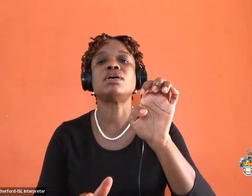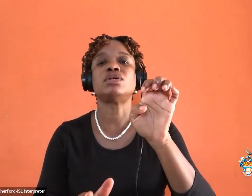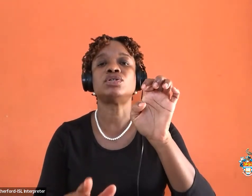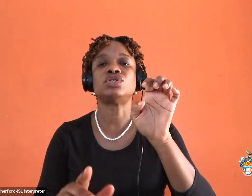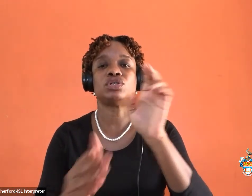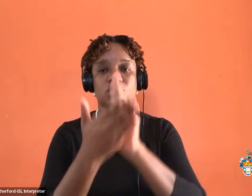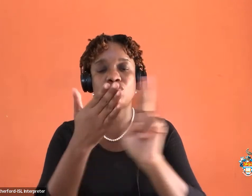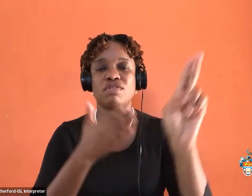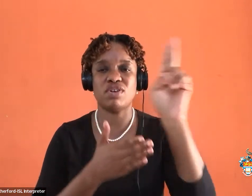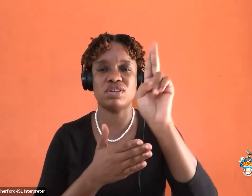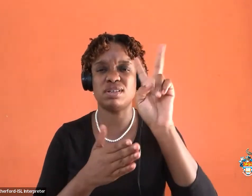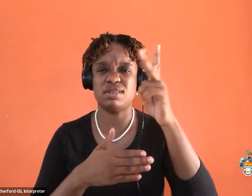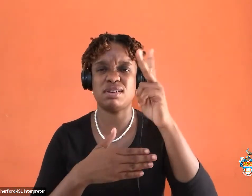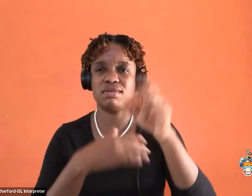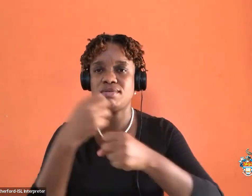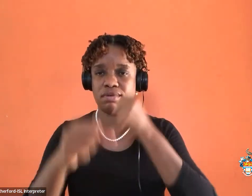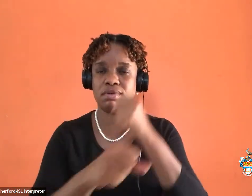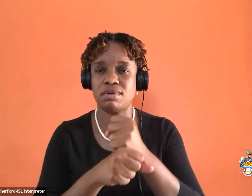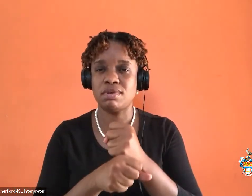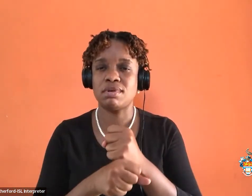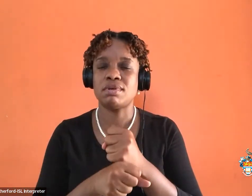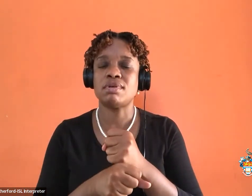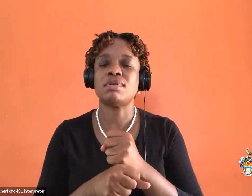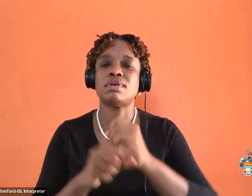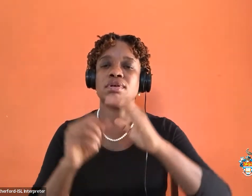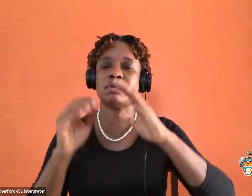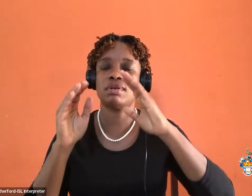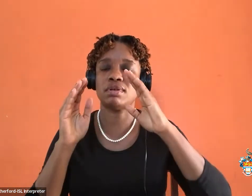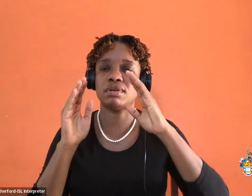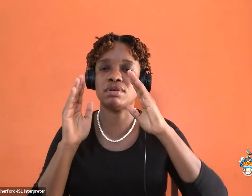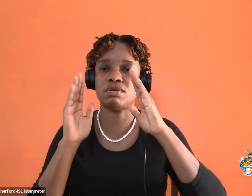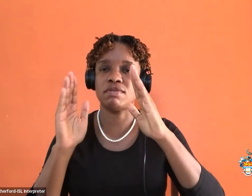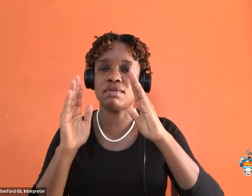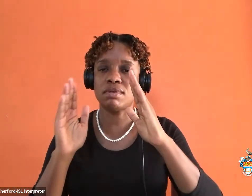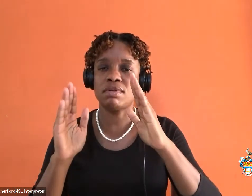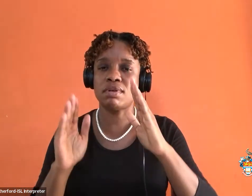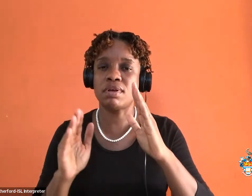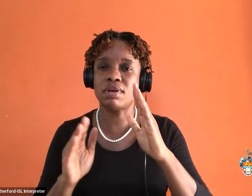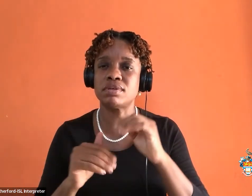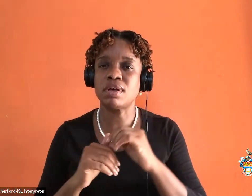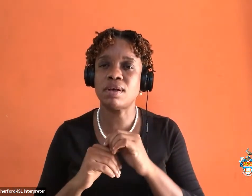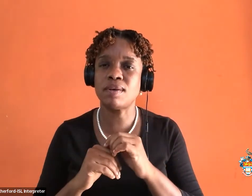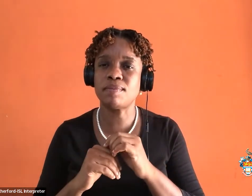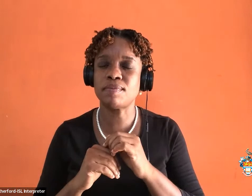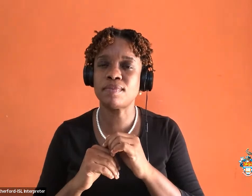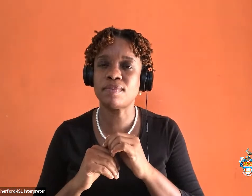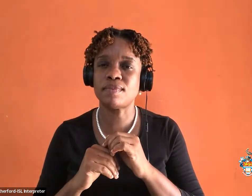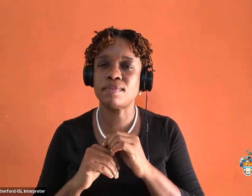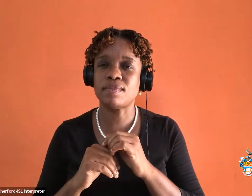a bachelor's degree in psychology with an emphasis on health.